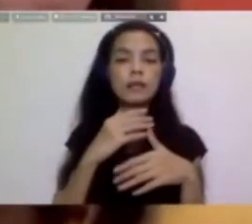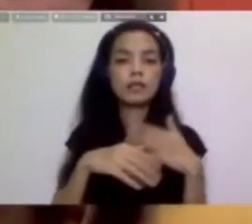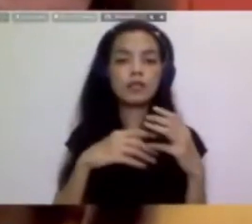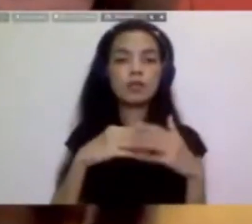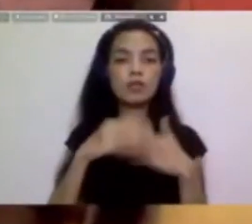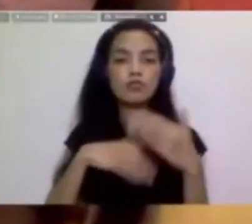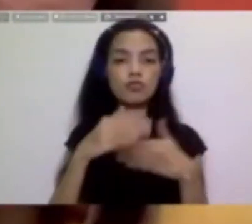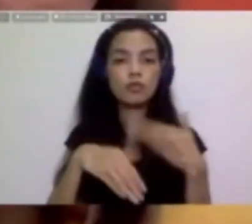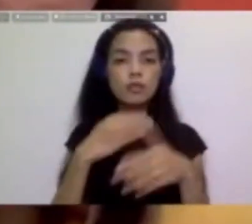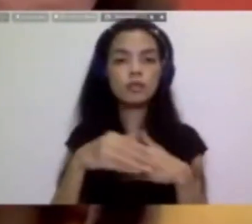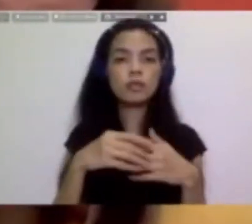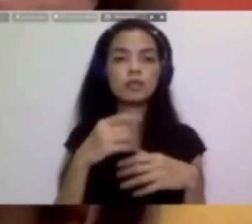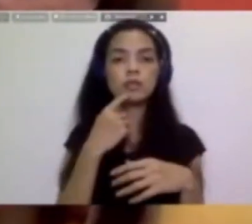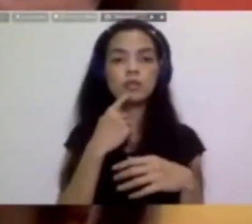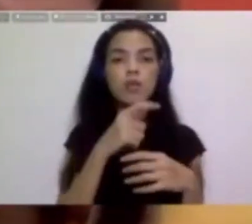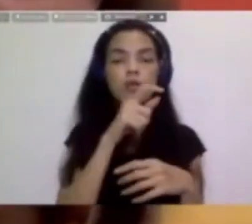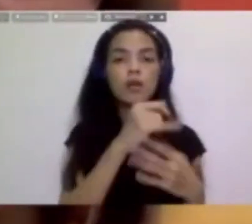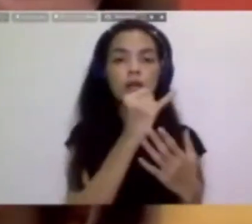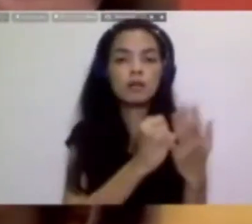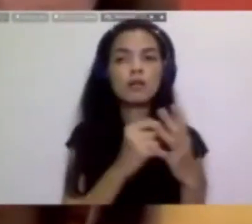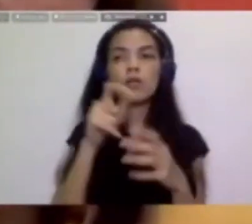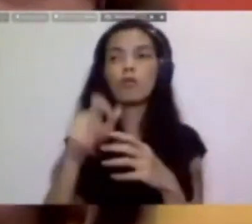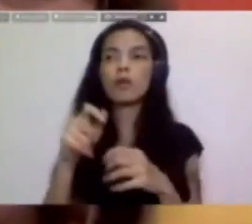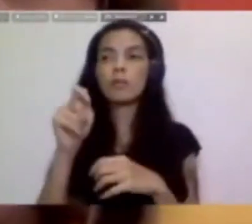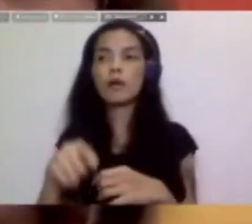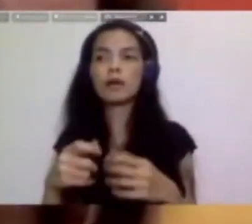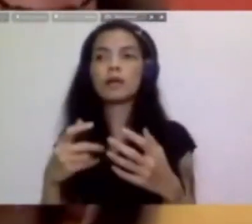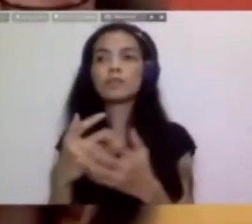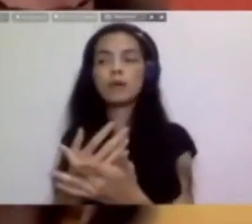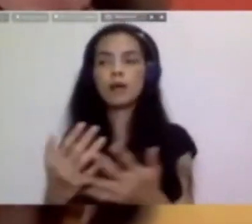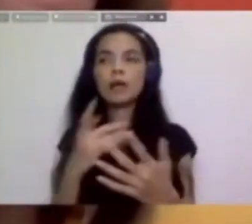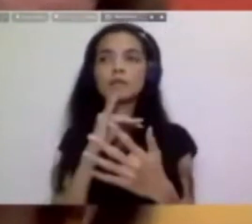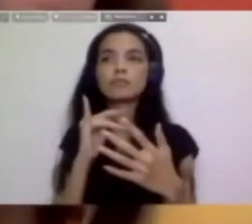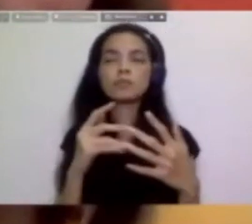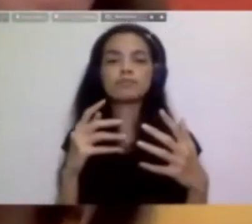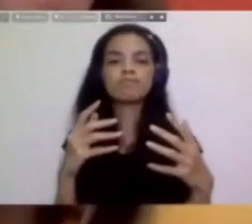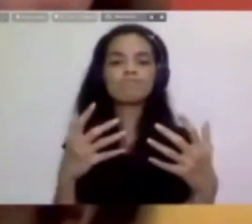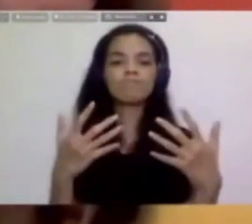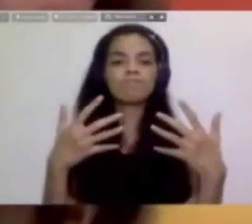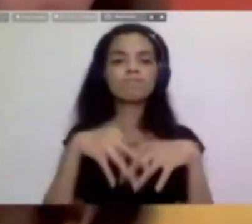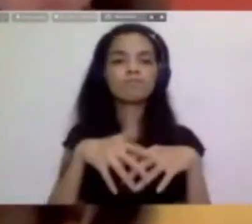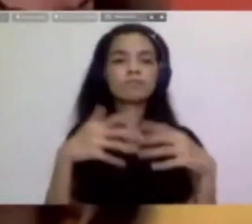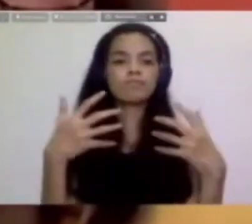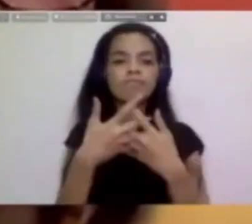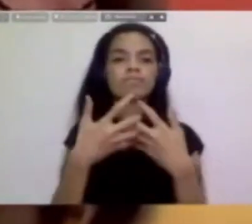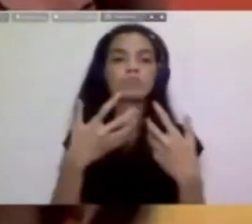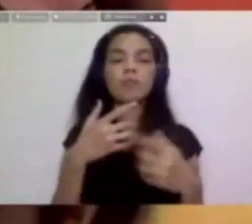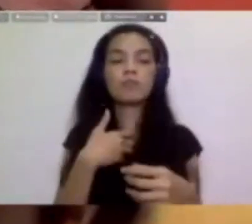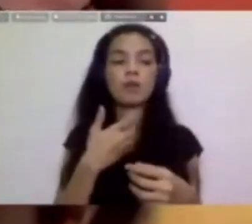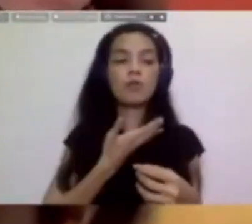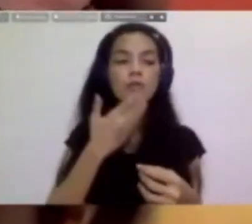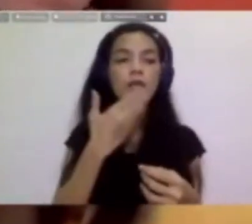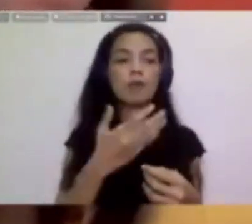between designers, makers, and users from the society. So he would like to ask, is there any